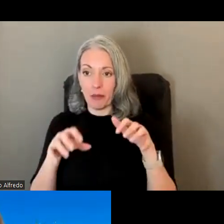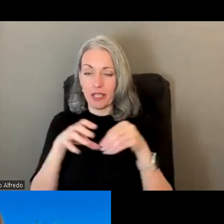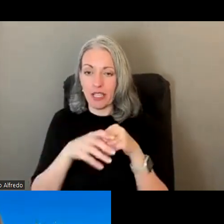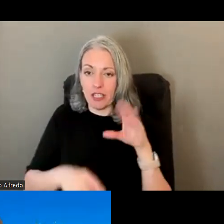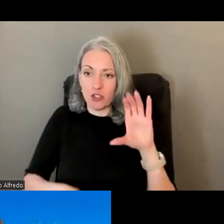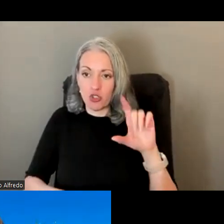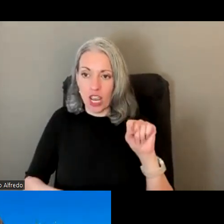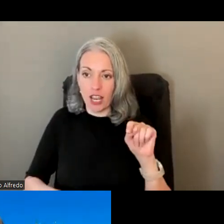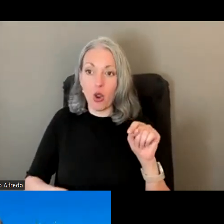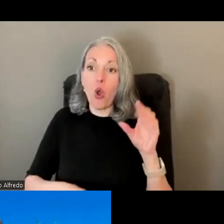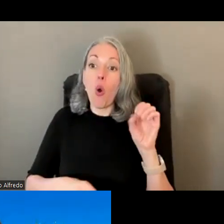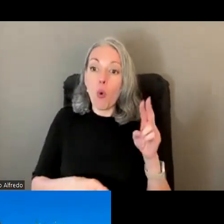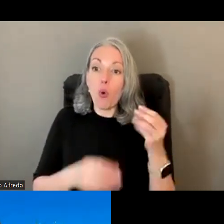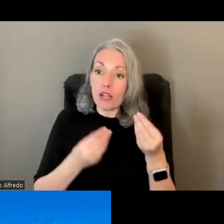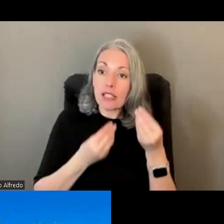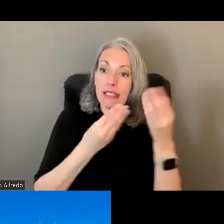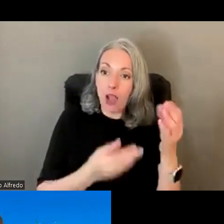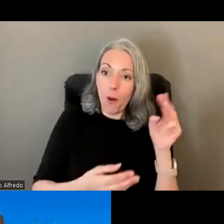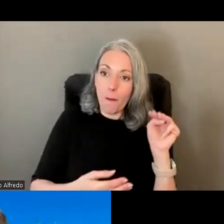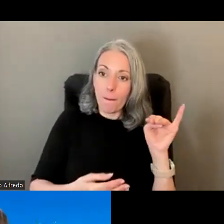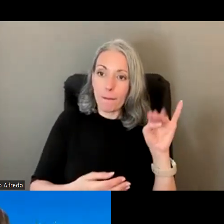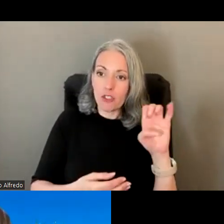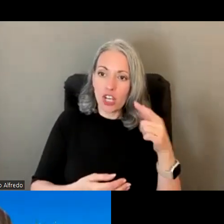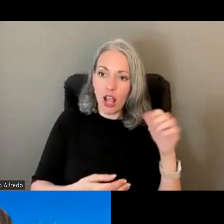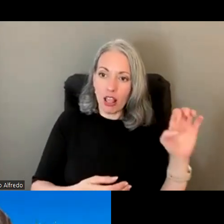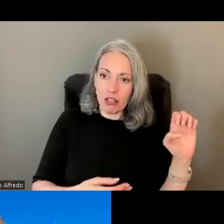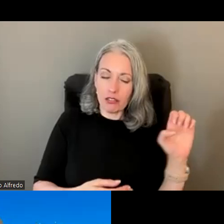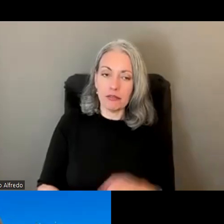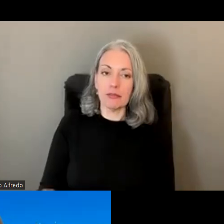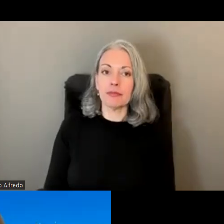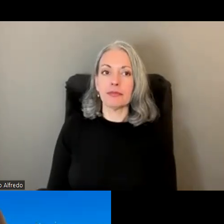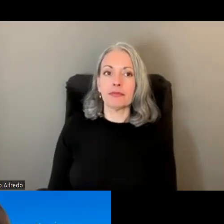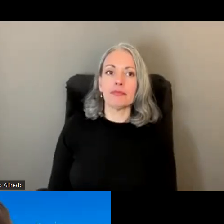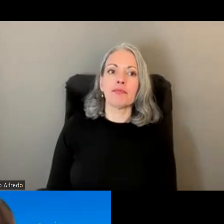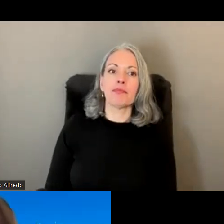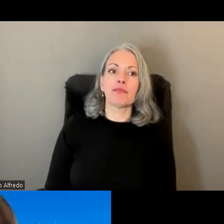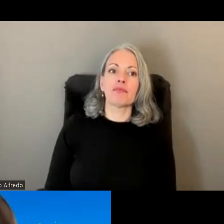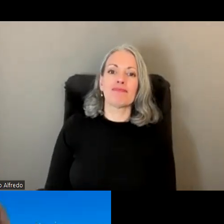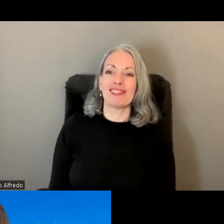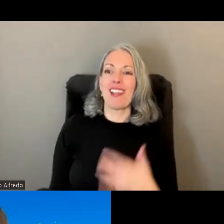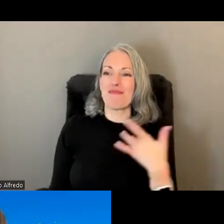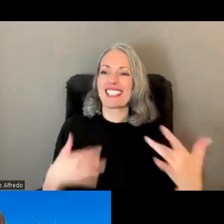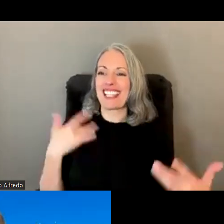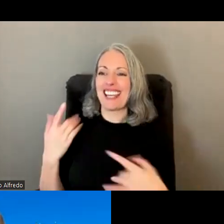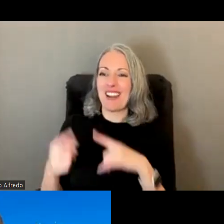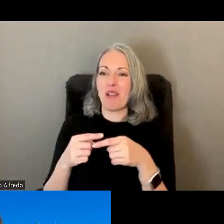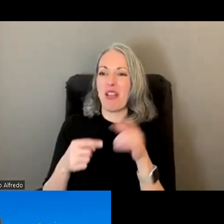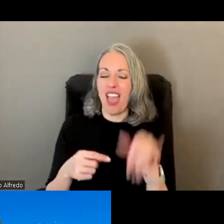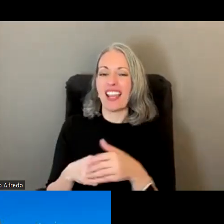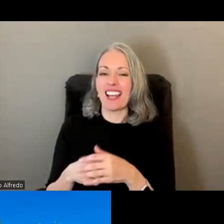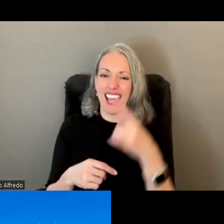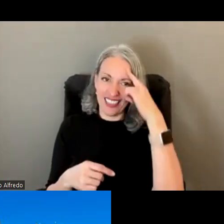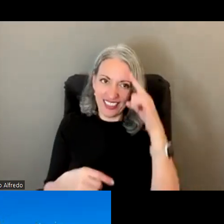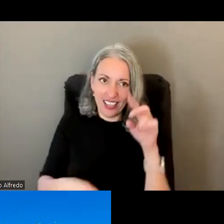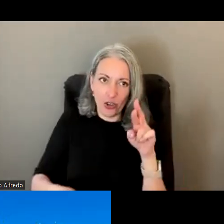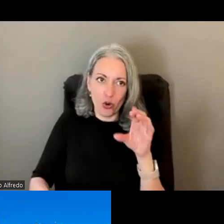know. It'll be a great presentation, I think. Yeah, I'm excited about it. And I think Rosie's going to pull up the